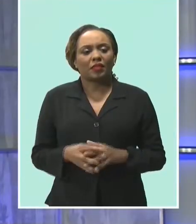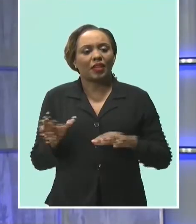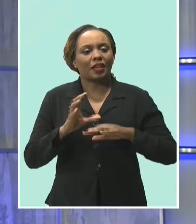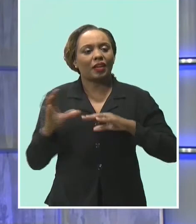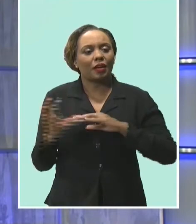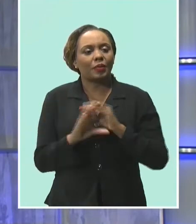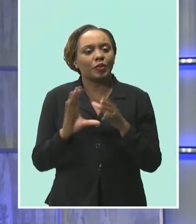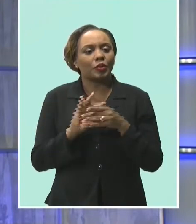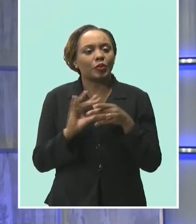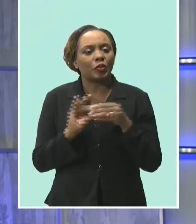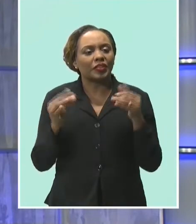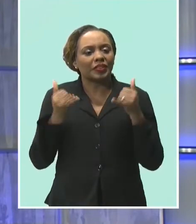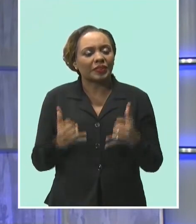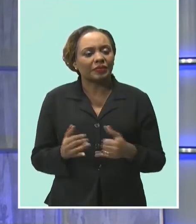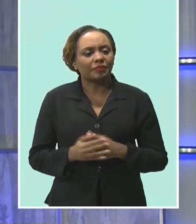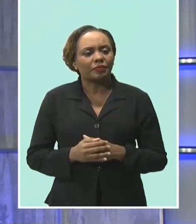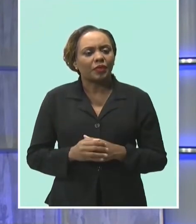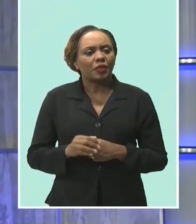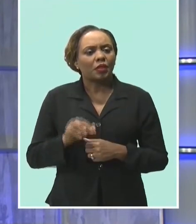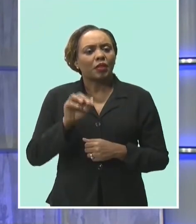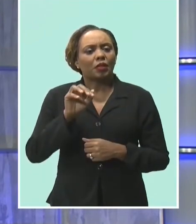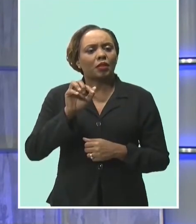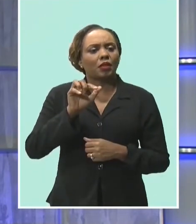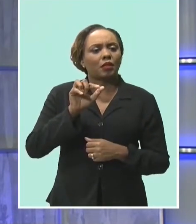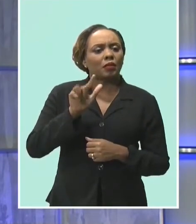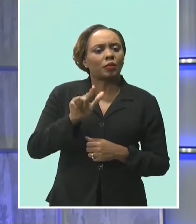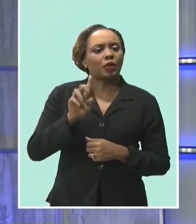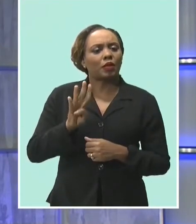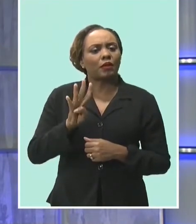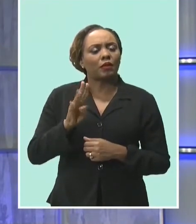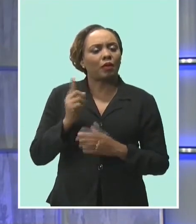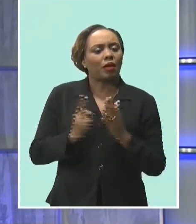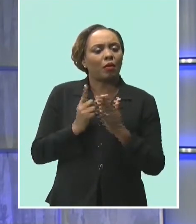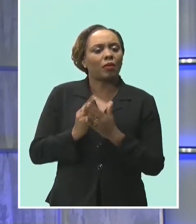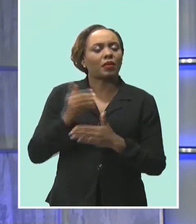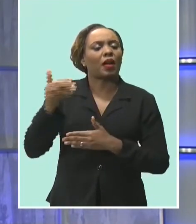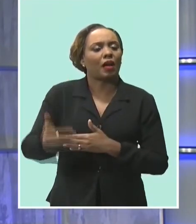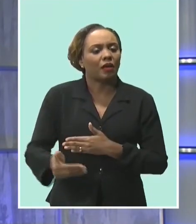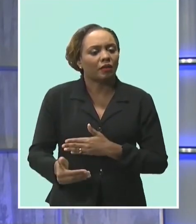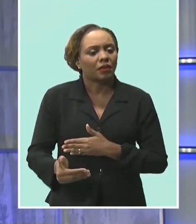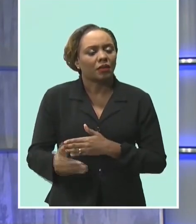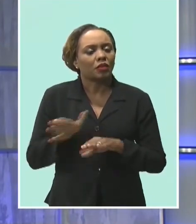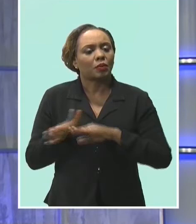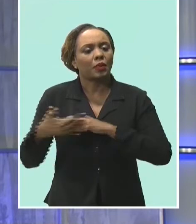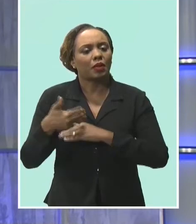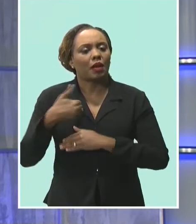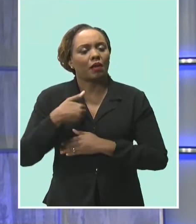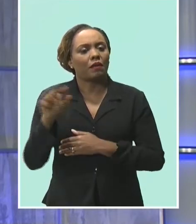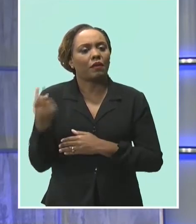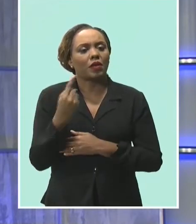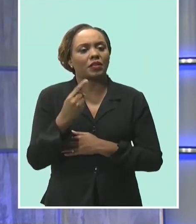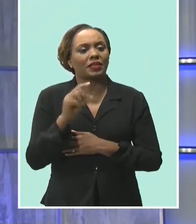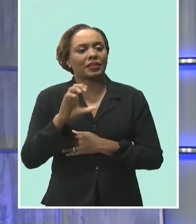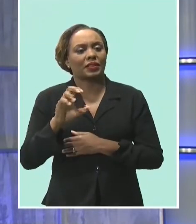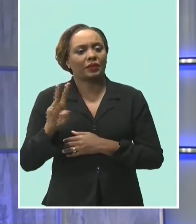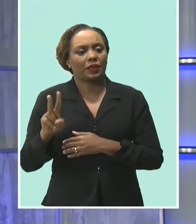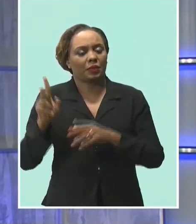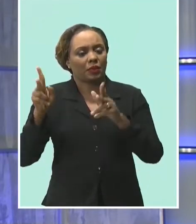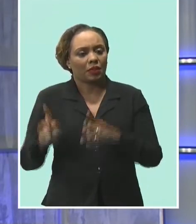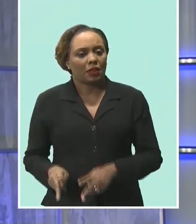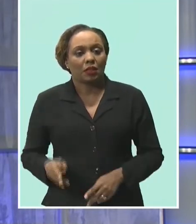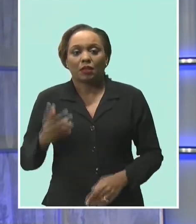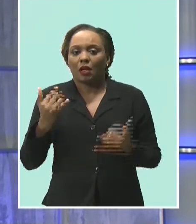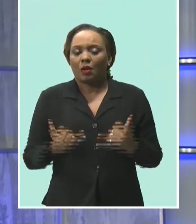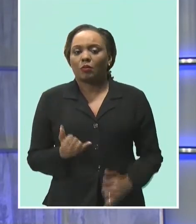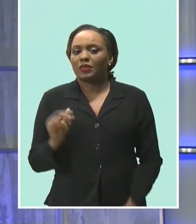Checking in with our regional neighbors now. Just about 24 hours after confirming its first case of coronavirus, Jamaica has now confirmed a second